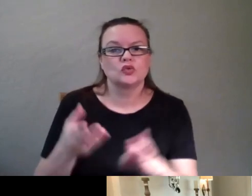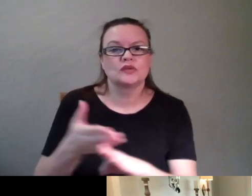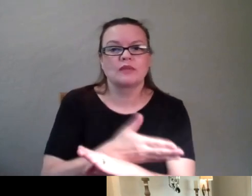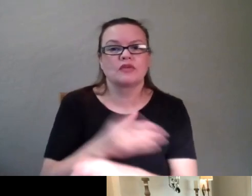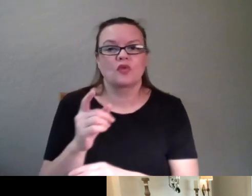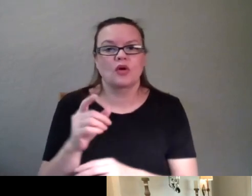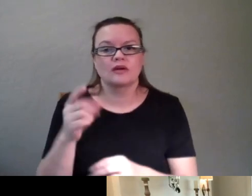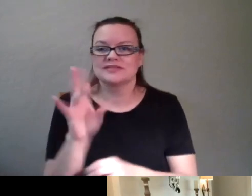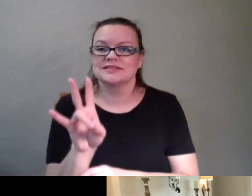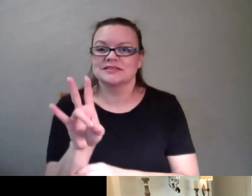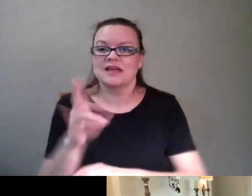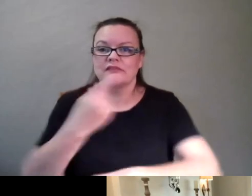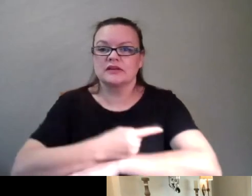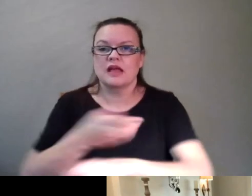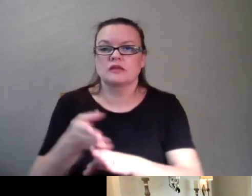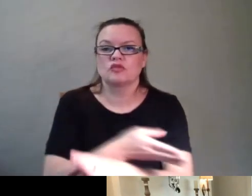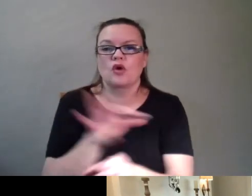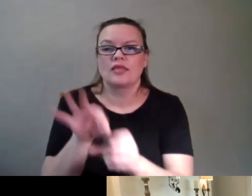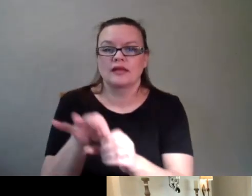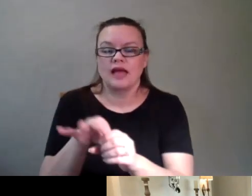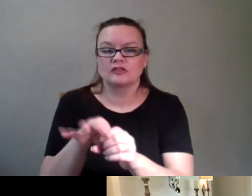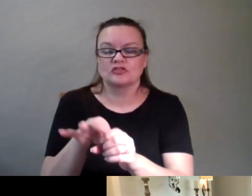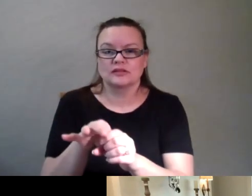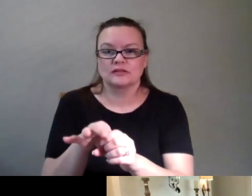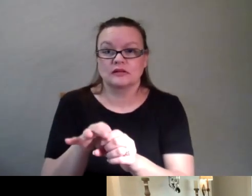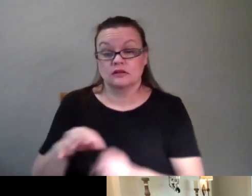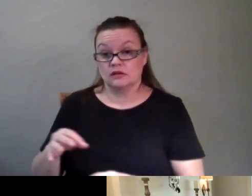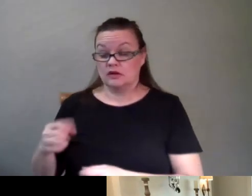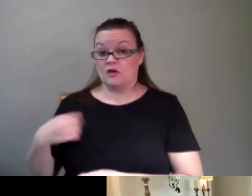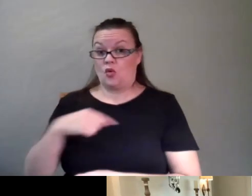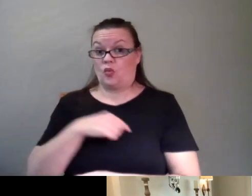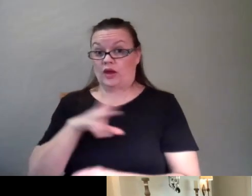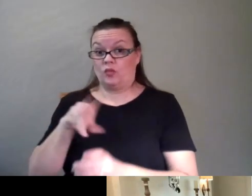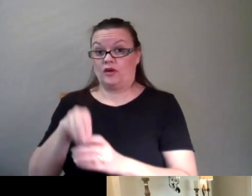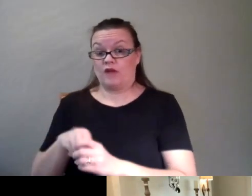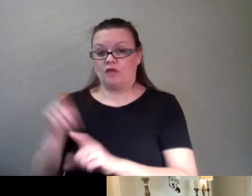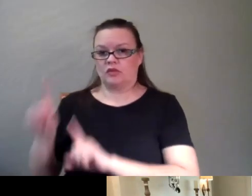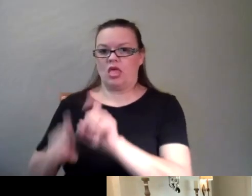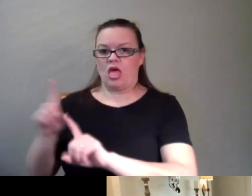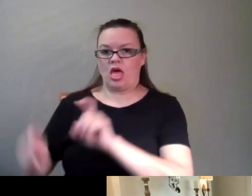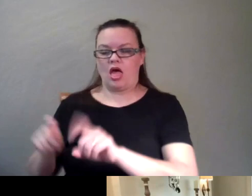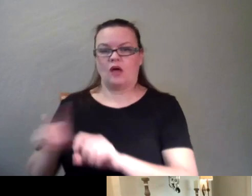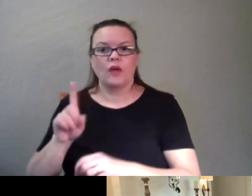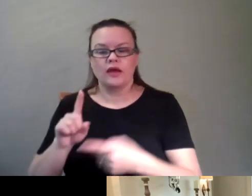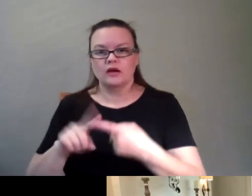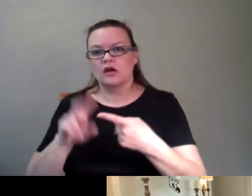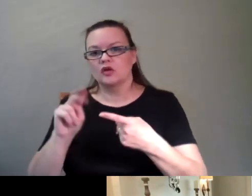election, 7 days before the election. We were in the field in North Carolina, Pennsylvania,